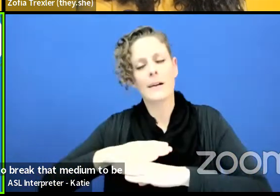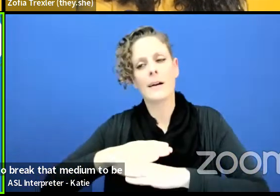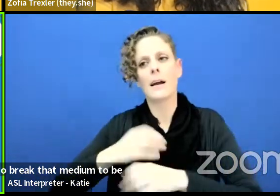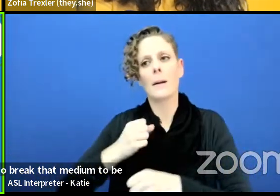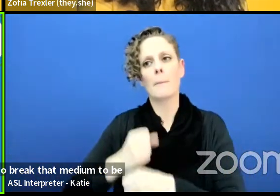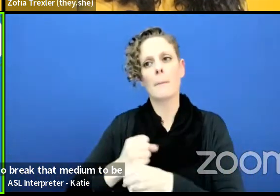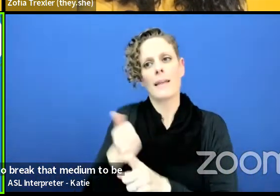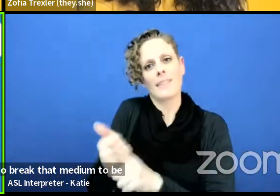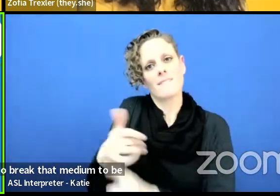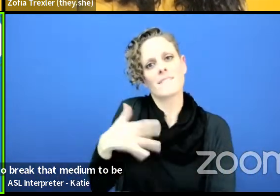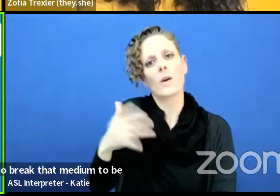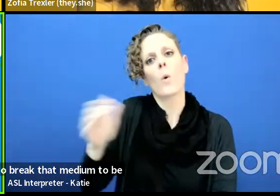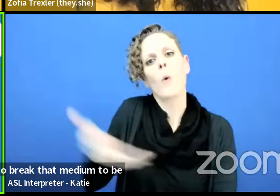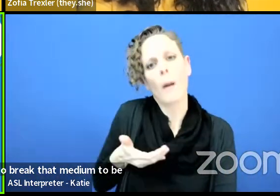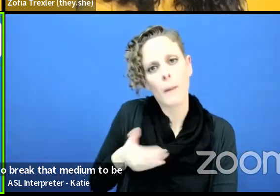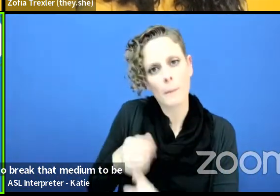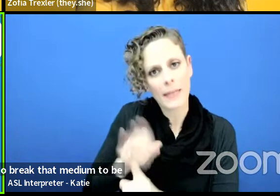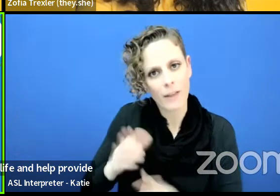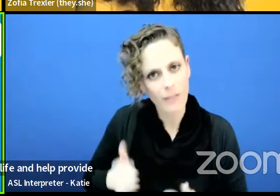guidance.